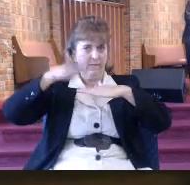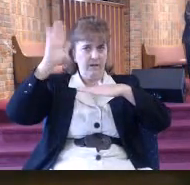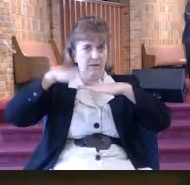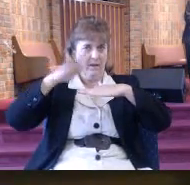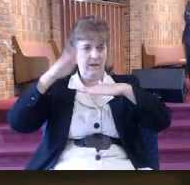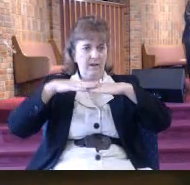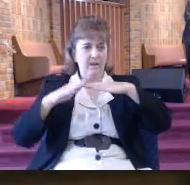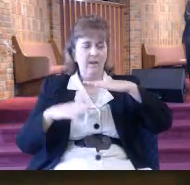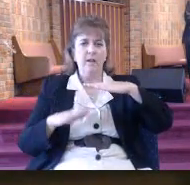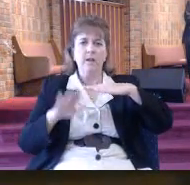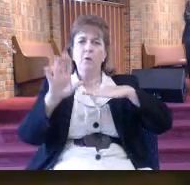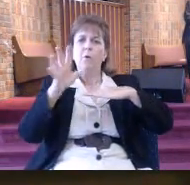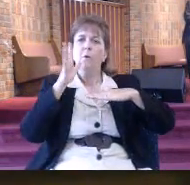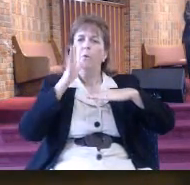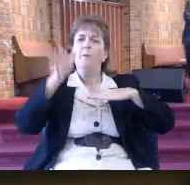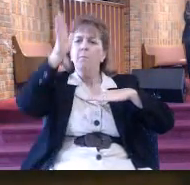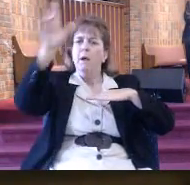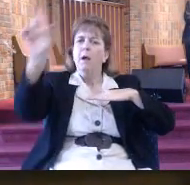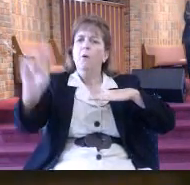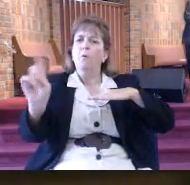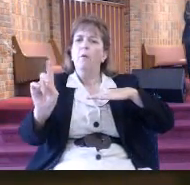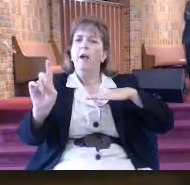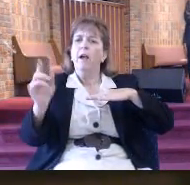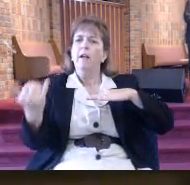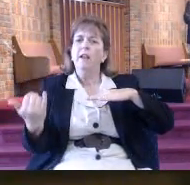where are your grandparents?